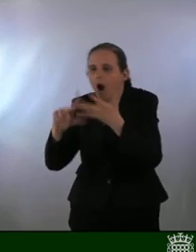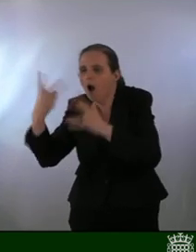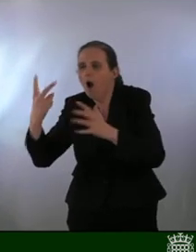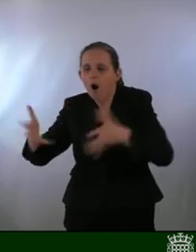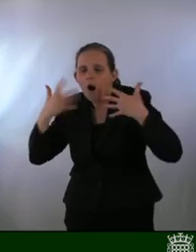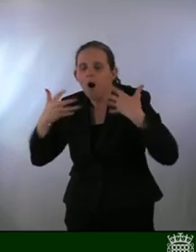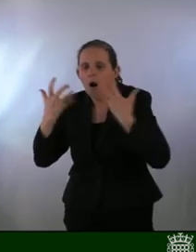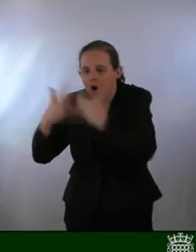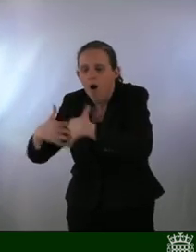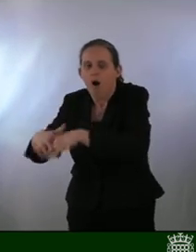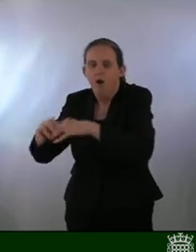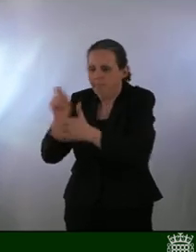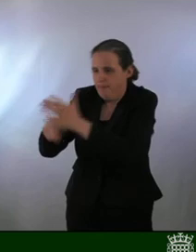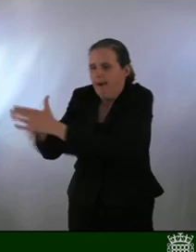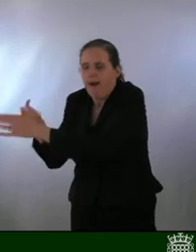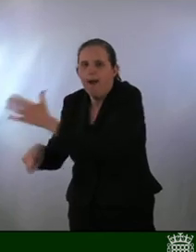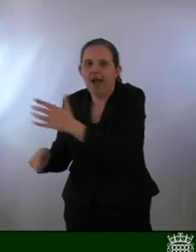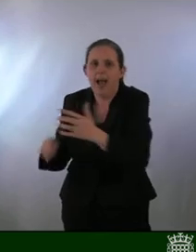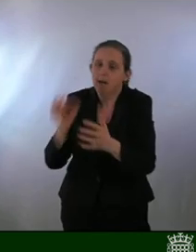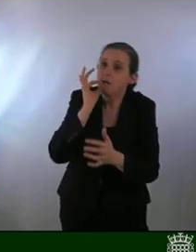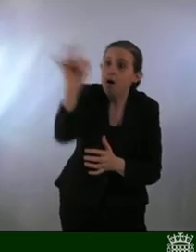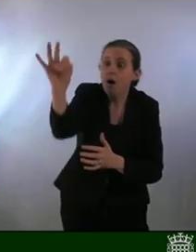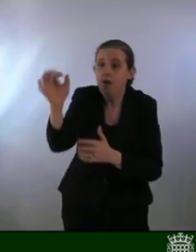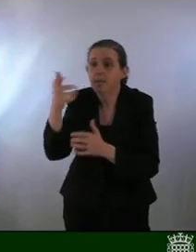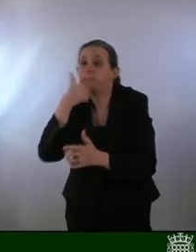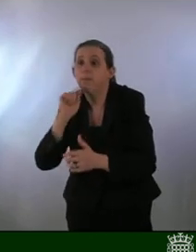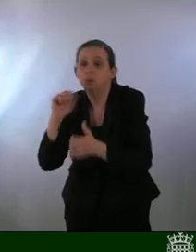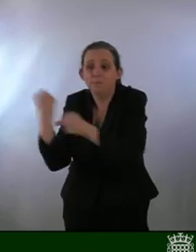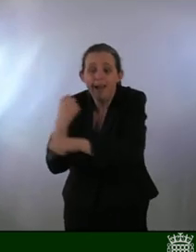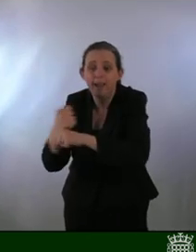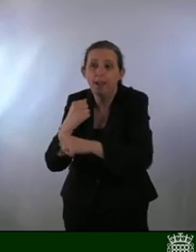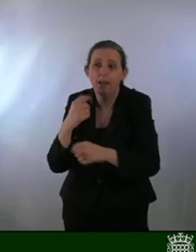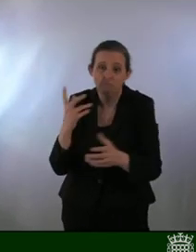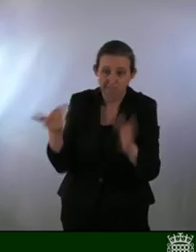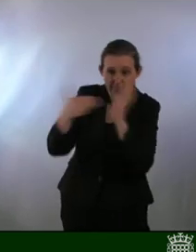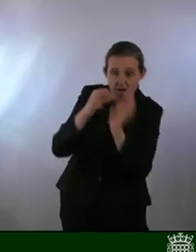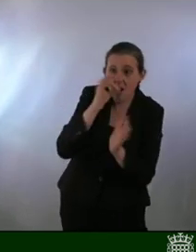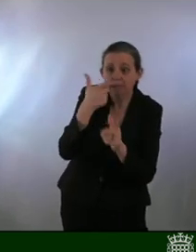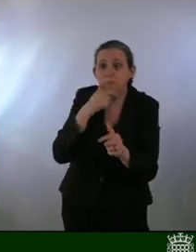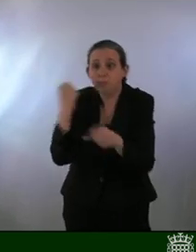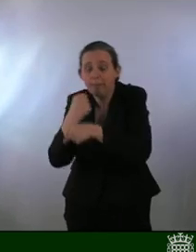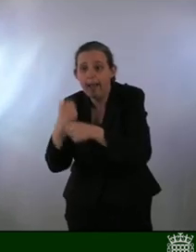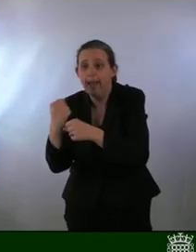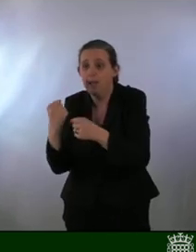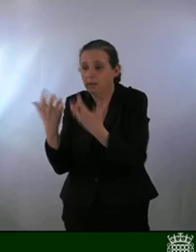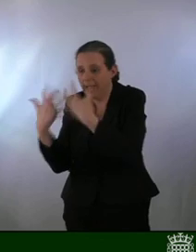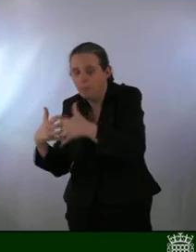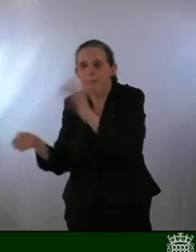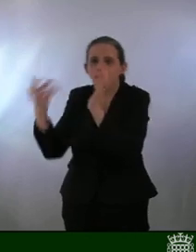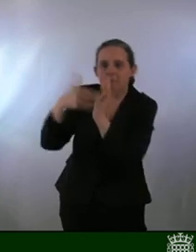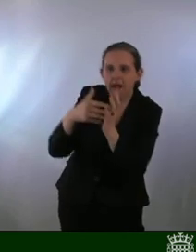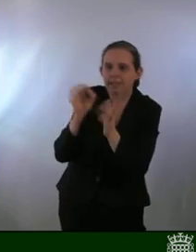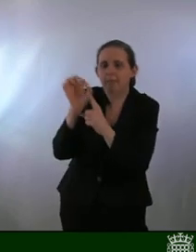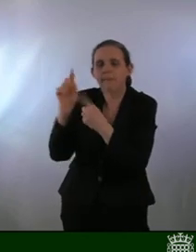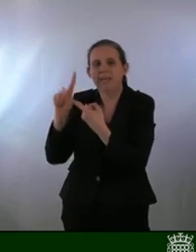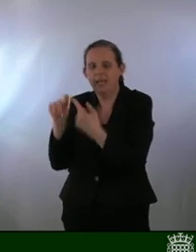this national effort to manufacture also includes for PPE. And I just want to finish my answer to the Honourable